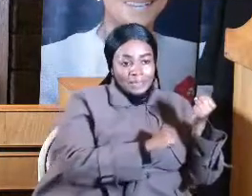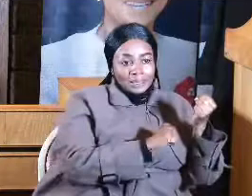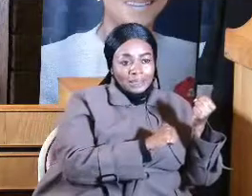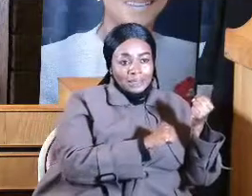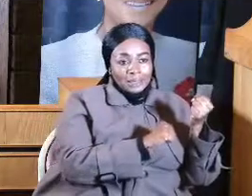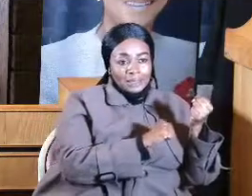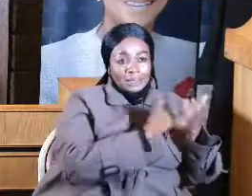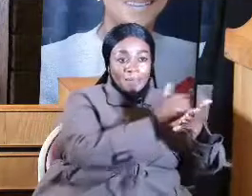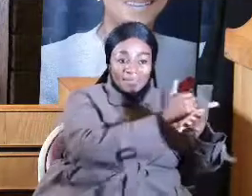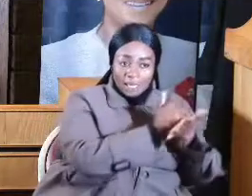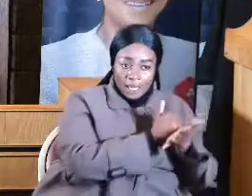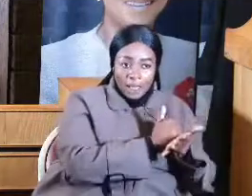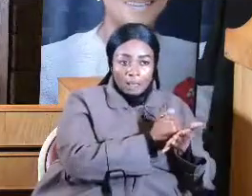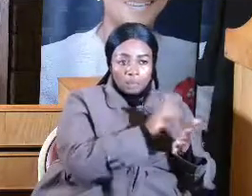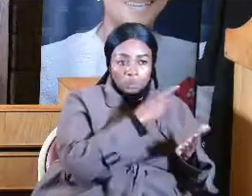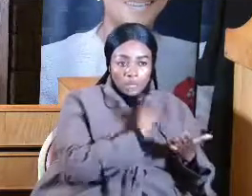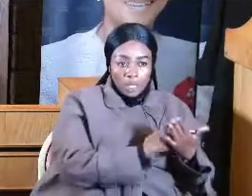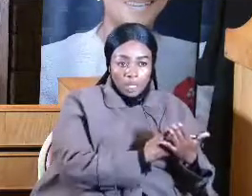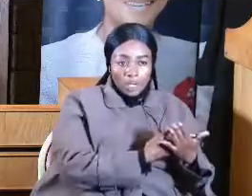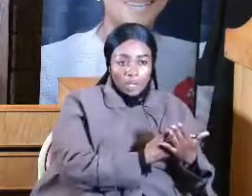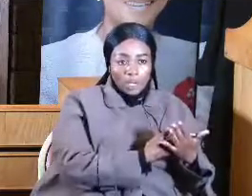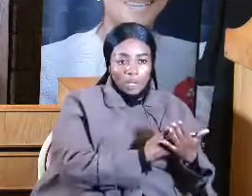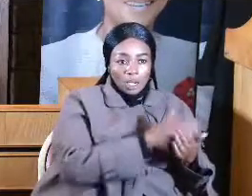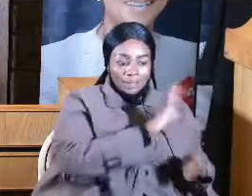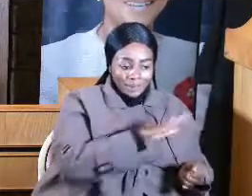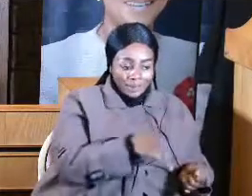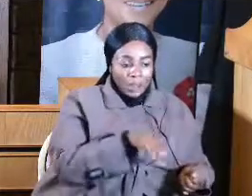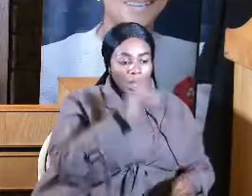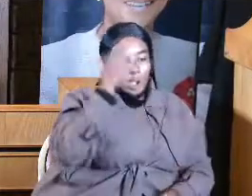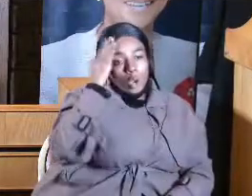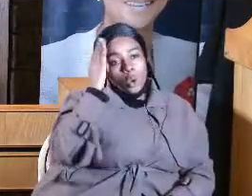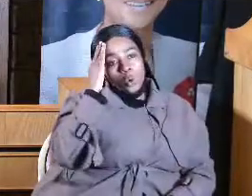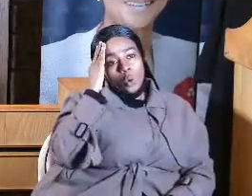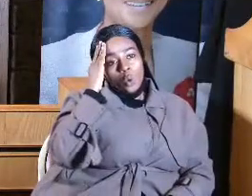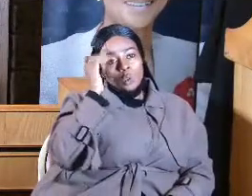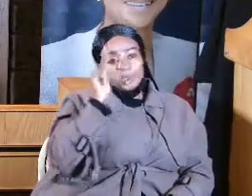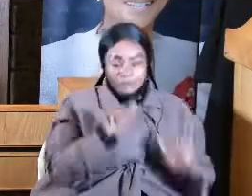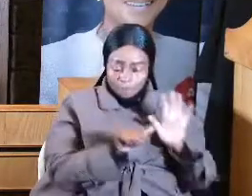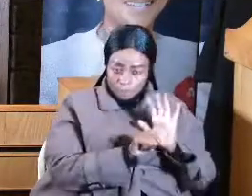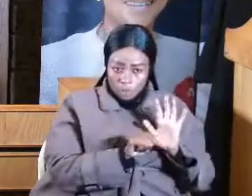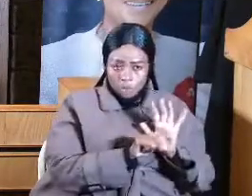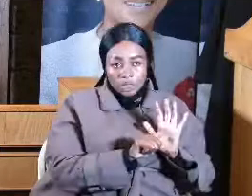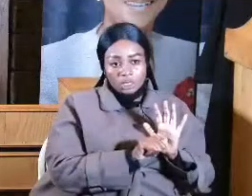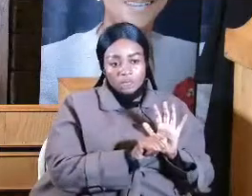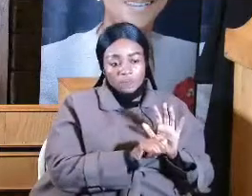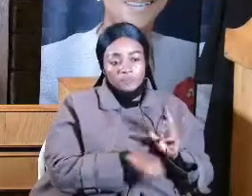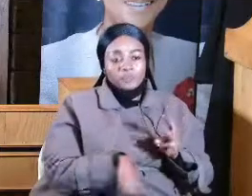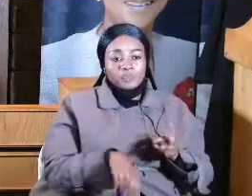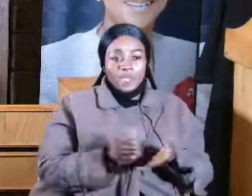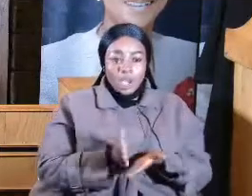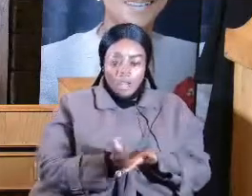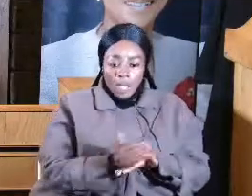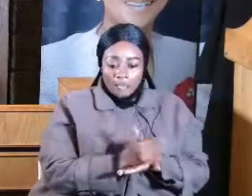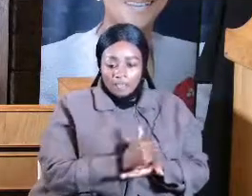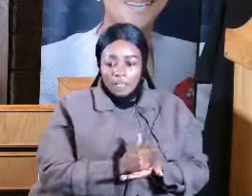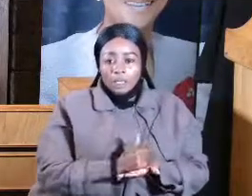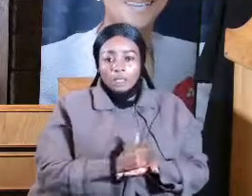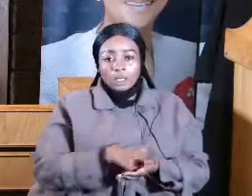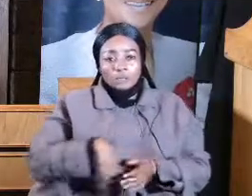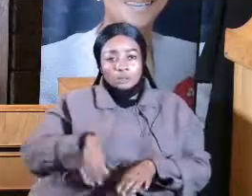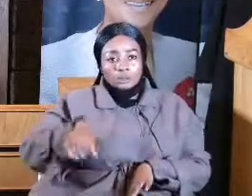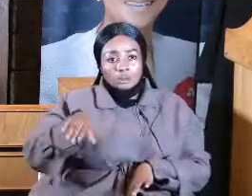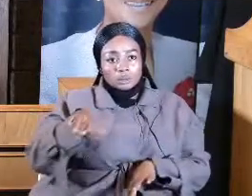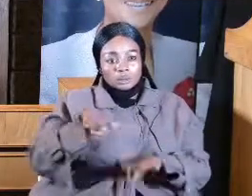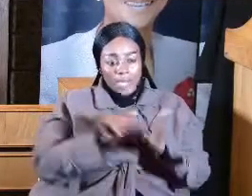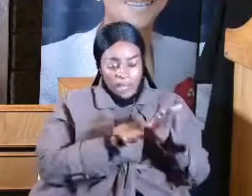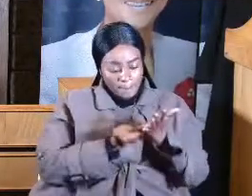day, we are able to make our girls know that they are also important. Gathering gender-specific education